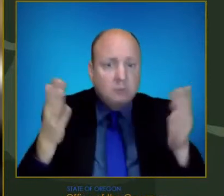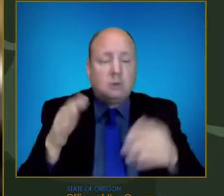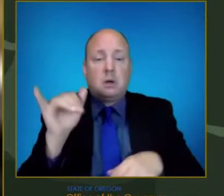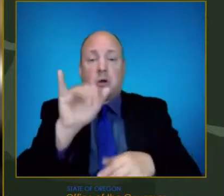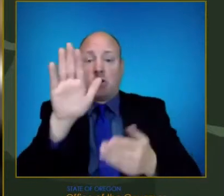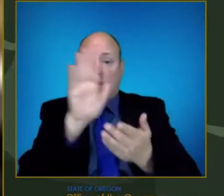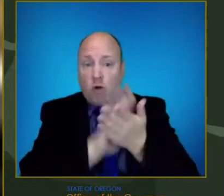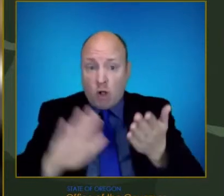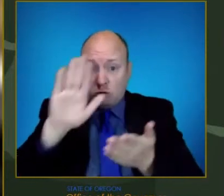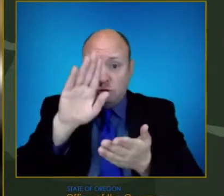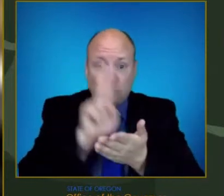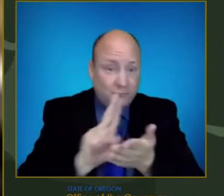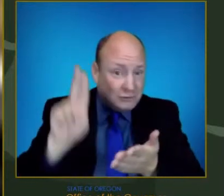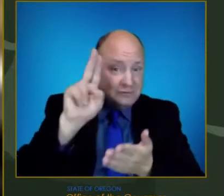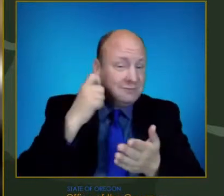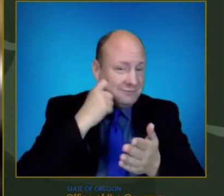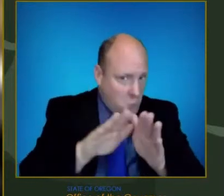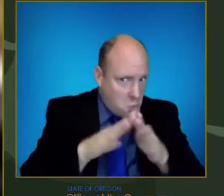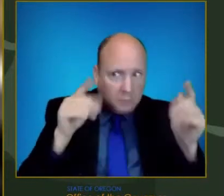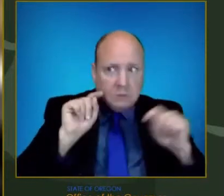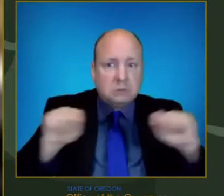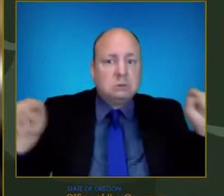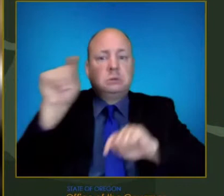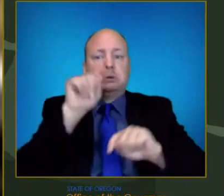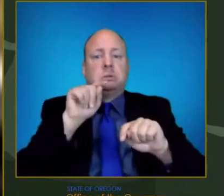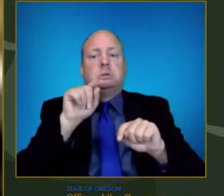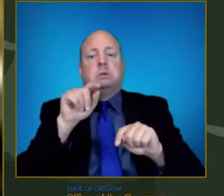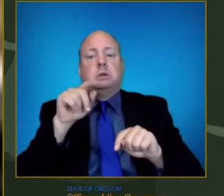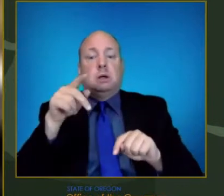have large events like the Roundup.